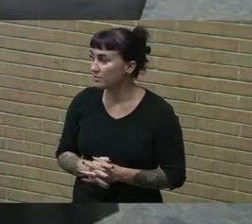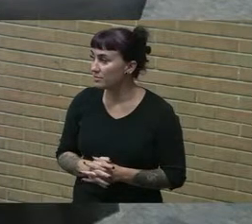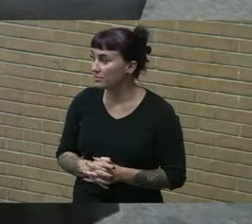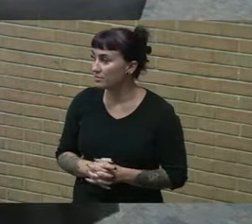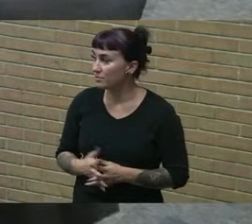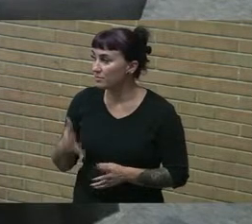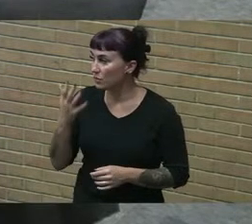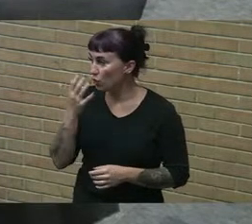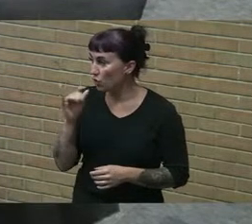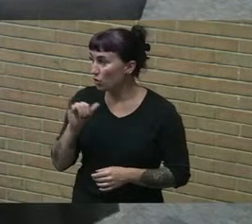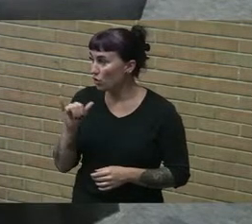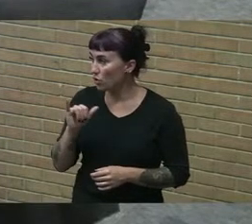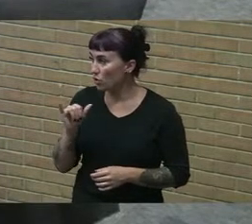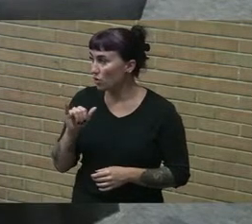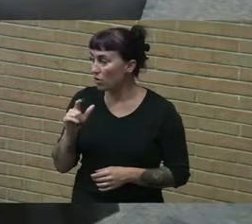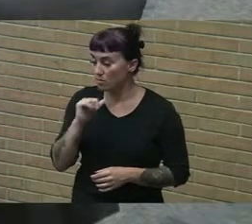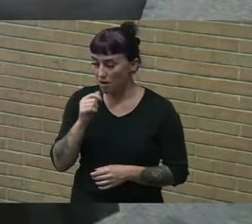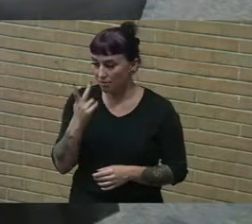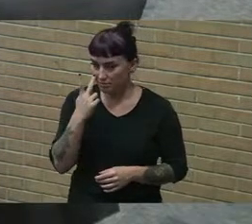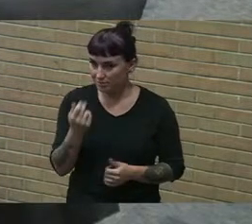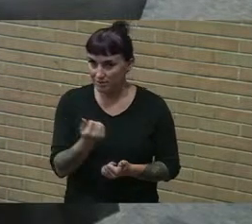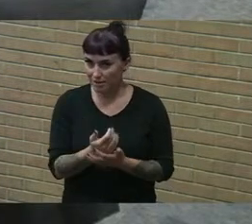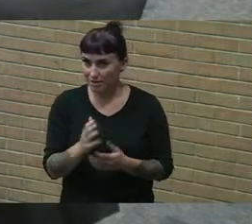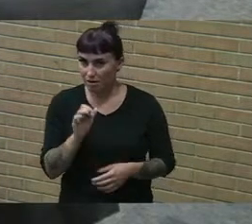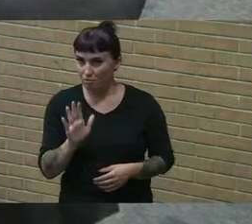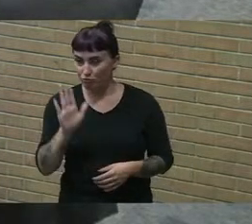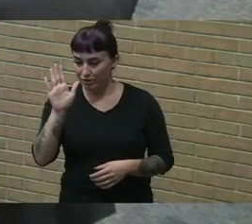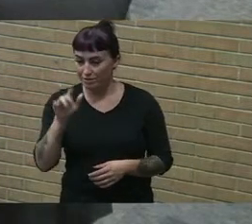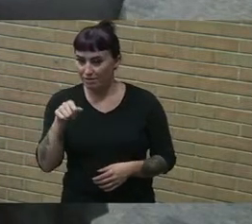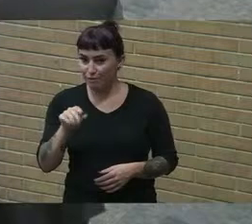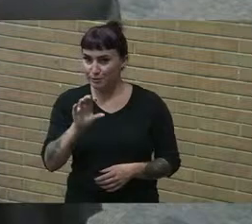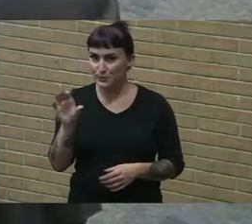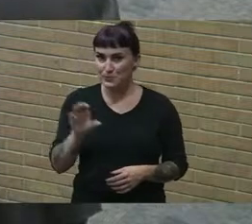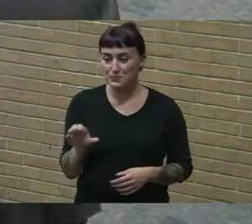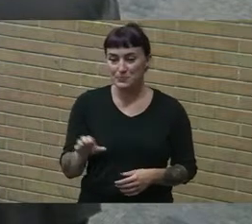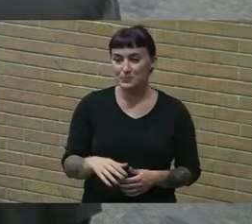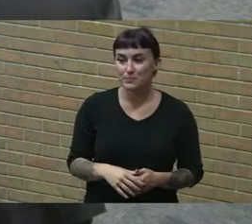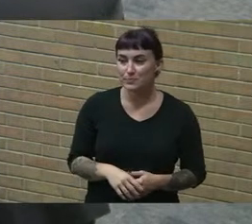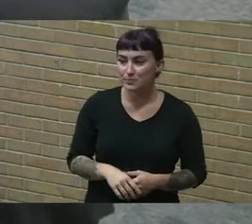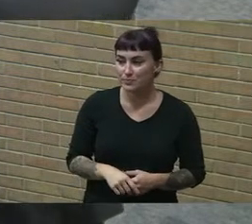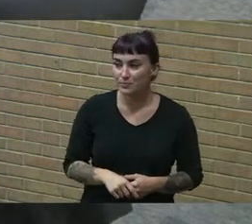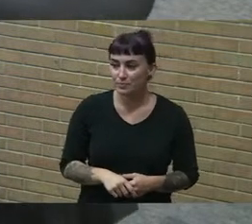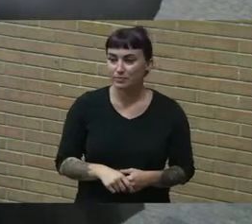it looks like I'm not seeing any. I'm not seeing that.